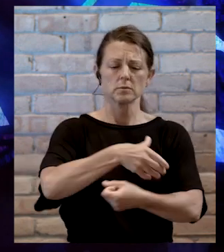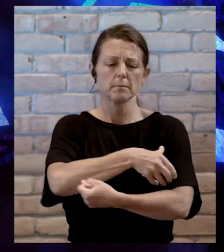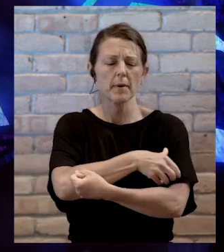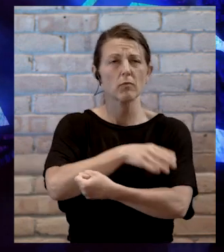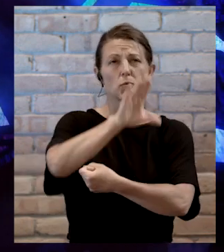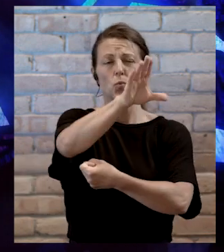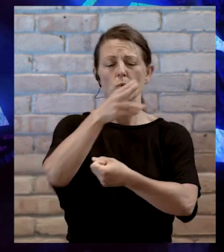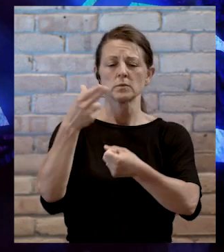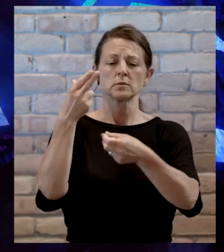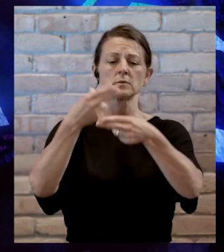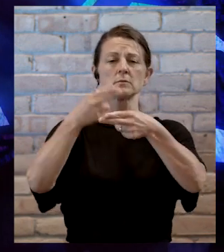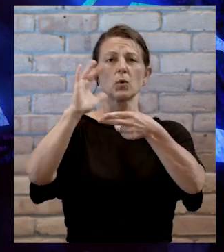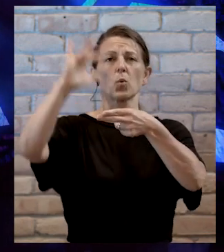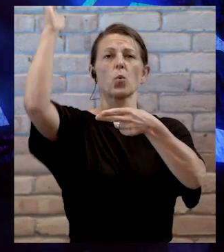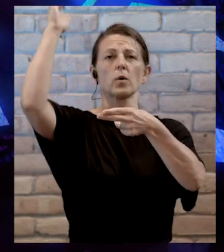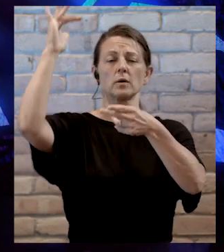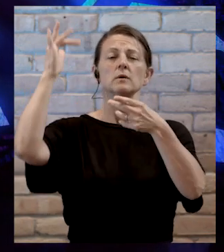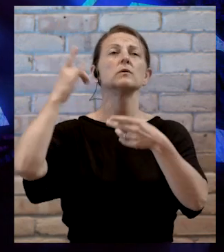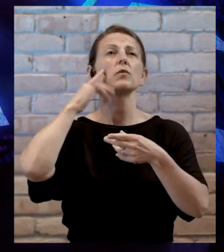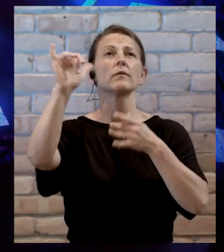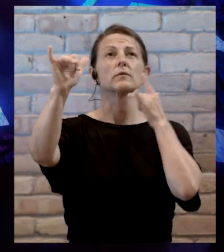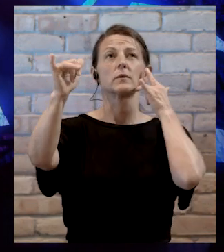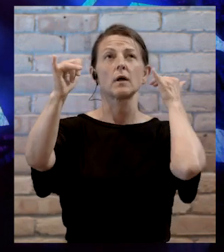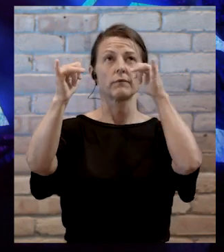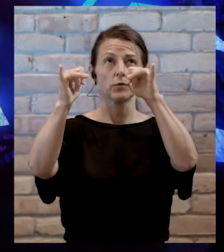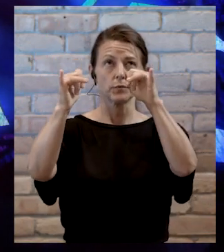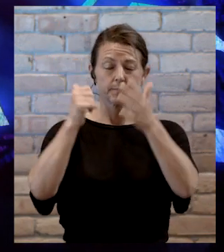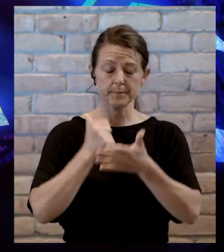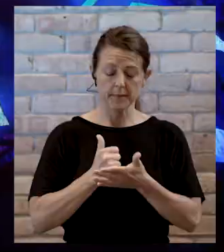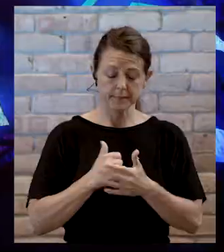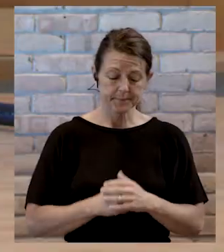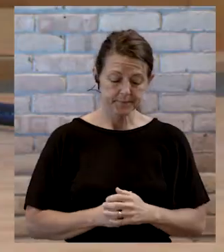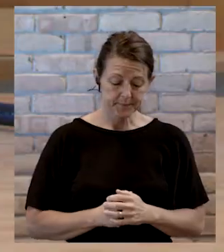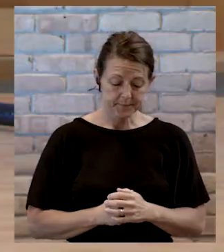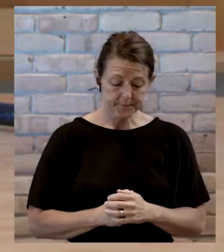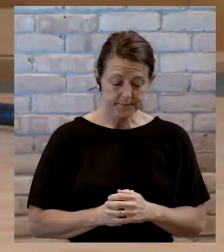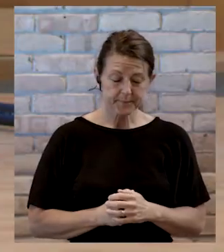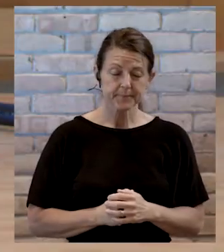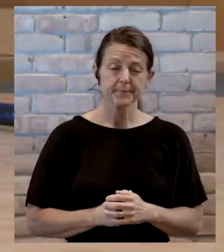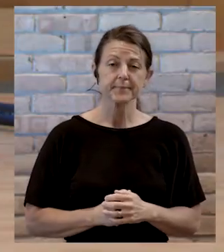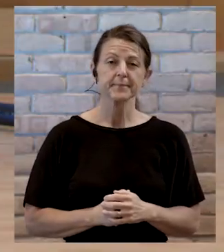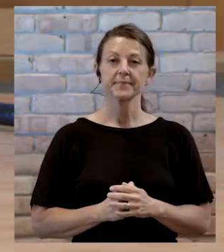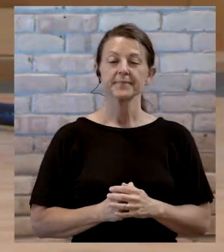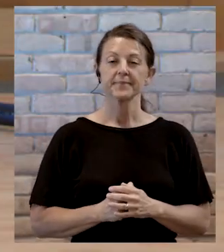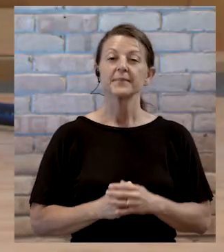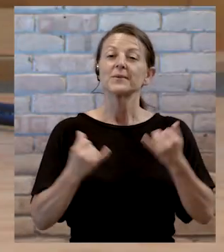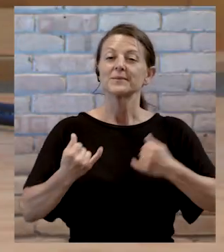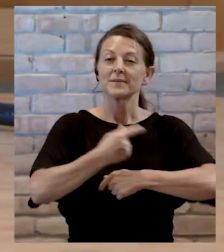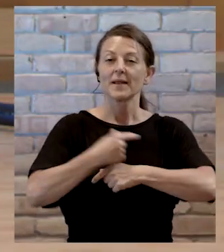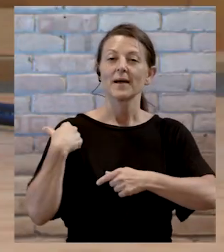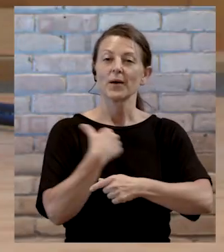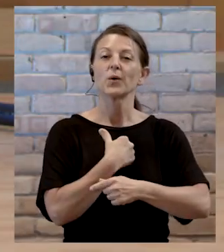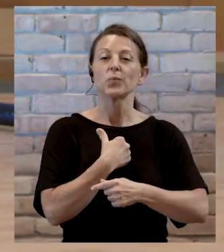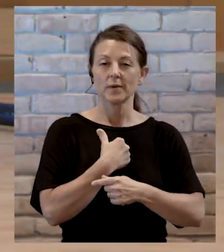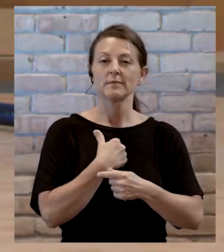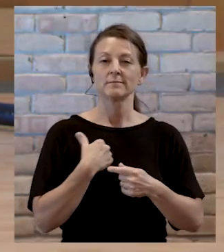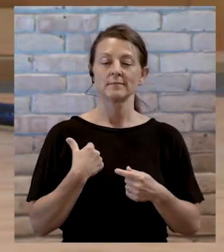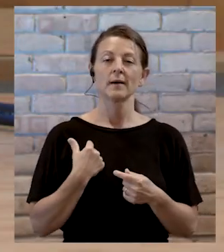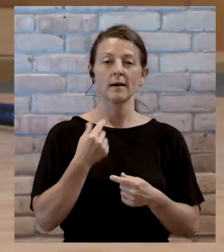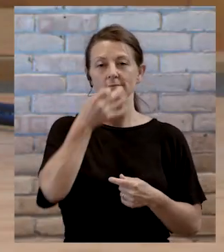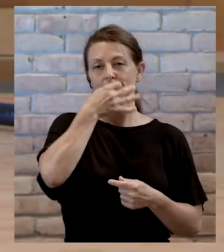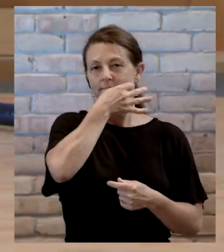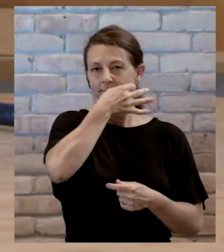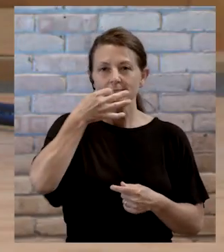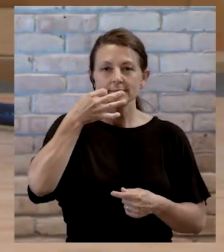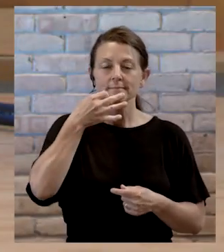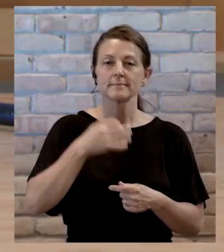power, and the glory, forever and ever. Amen. Today we celebrate the Lord's Supper.